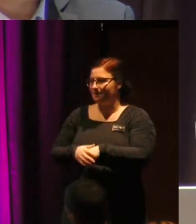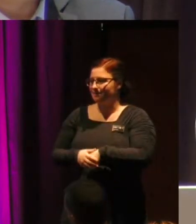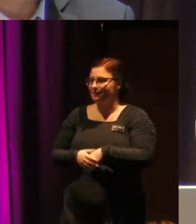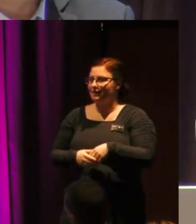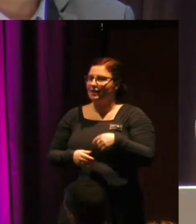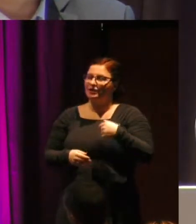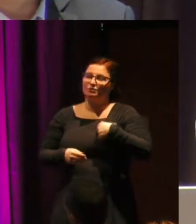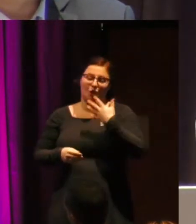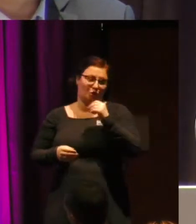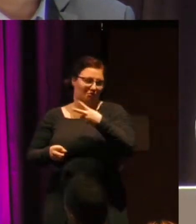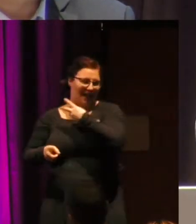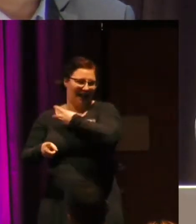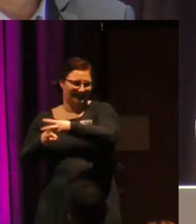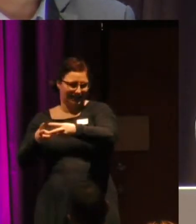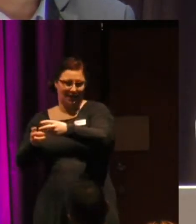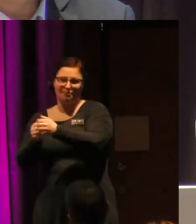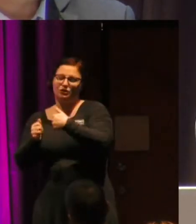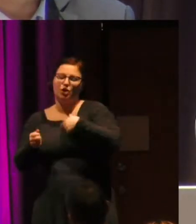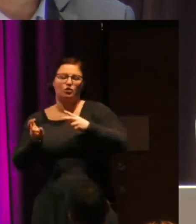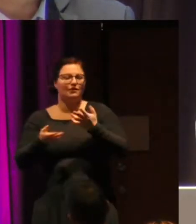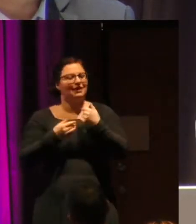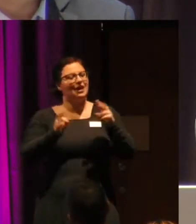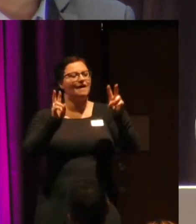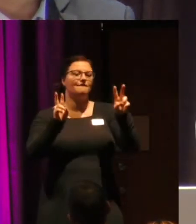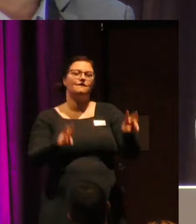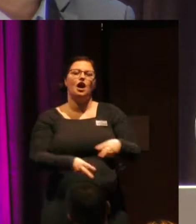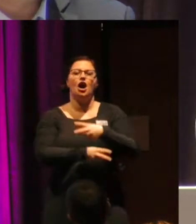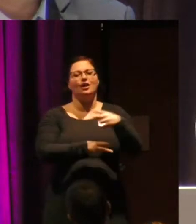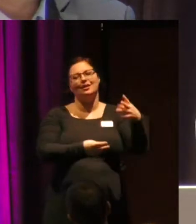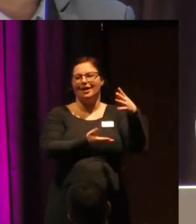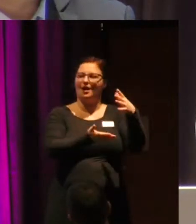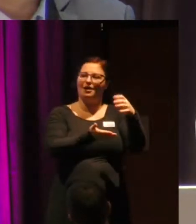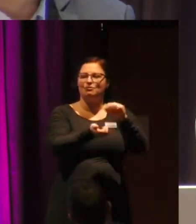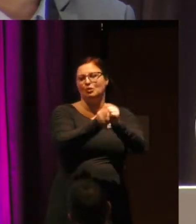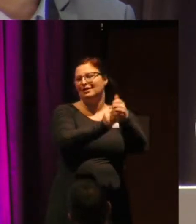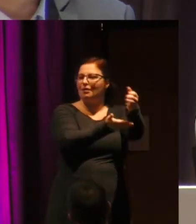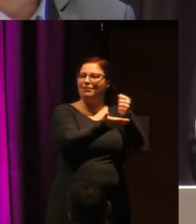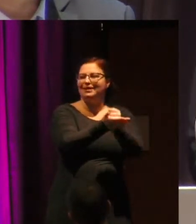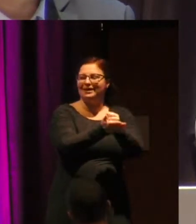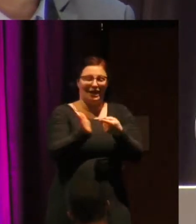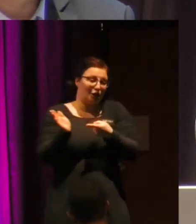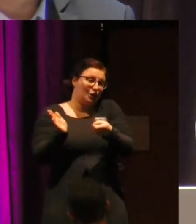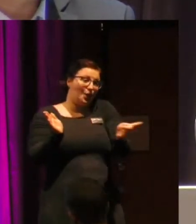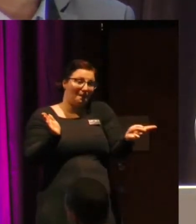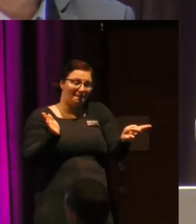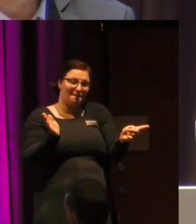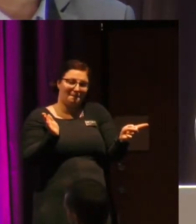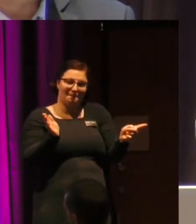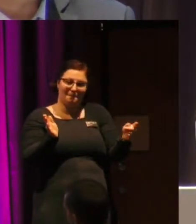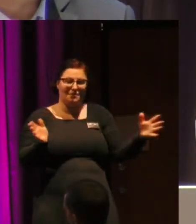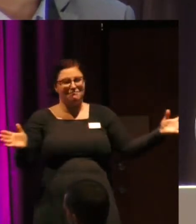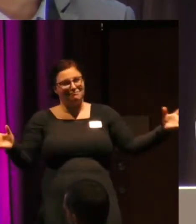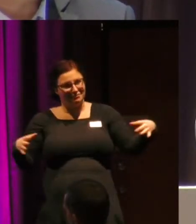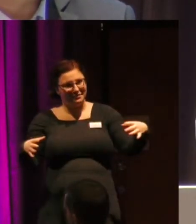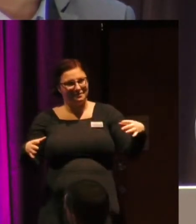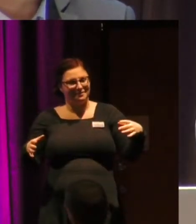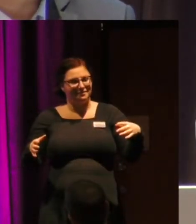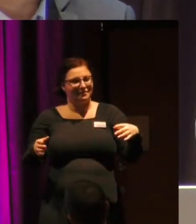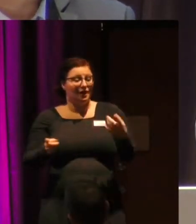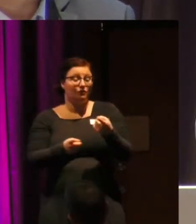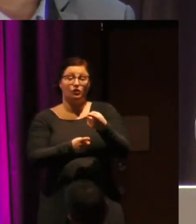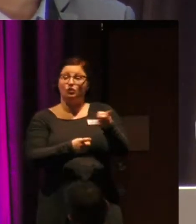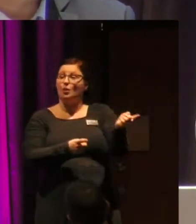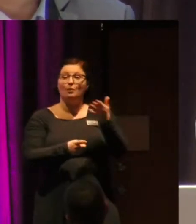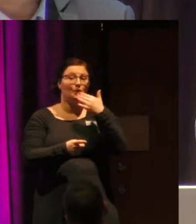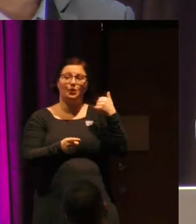extreme right, I would like to blame the mainstream parties, political parties. because they didn't